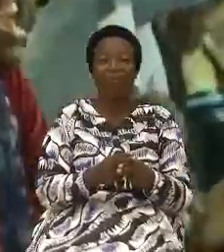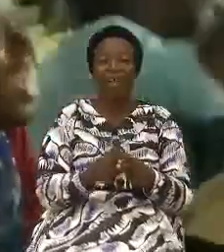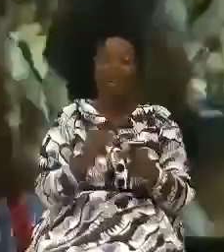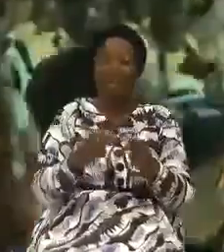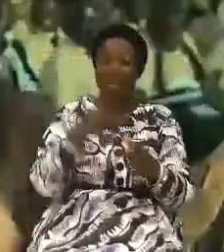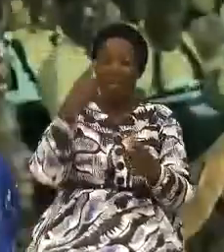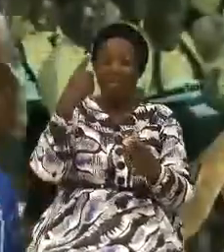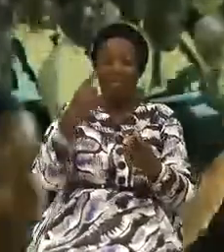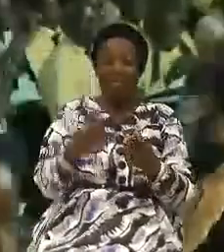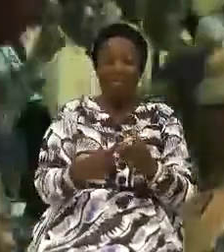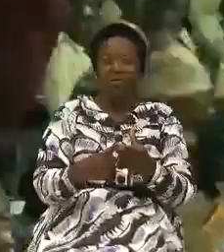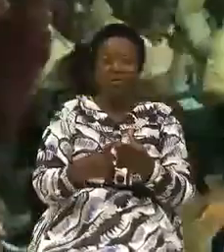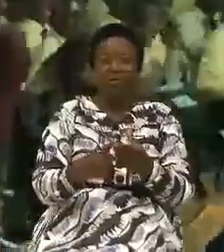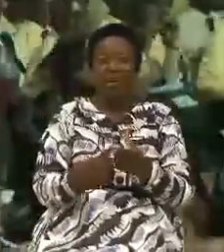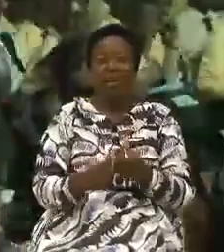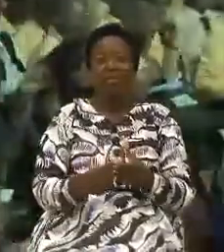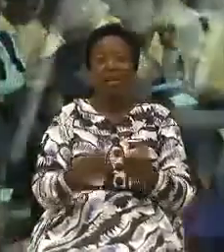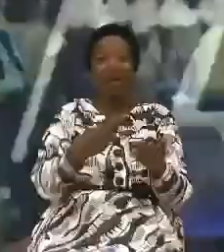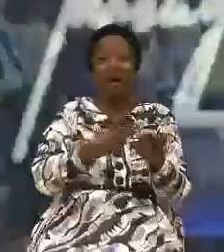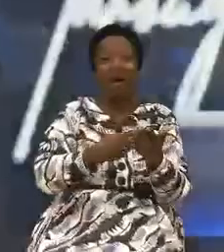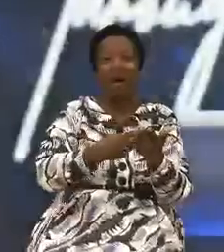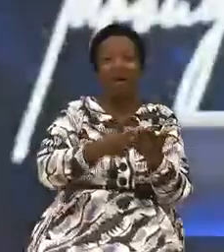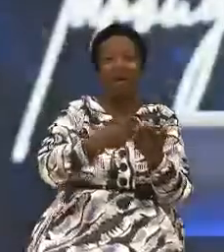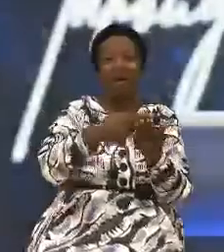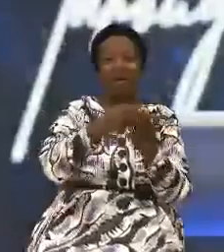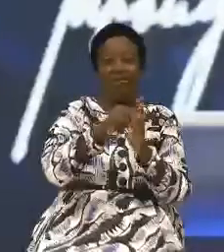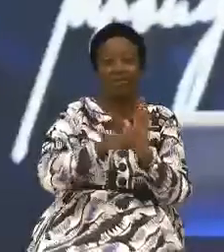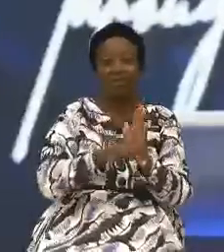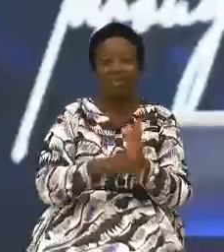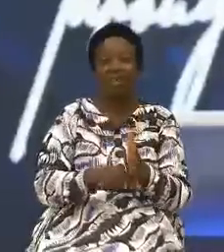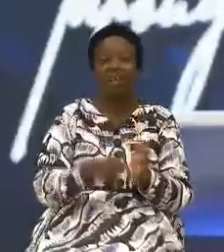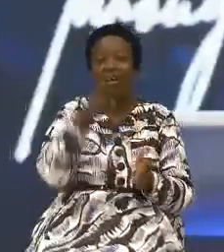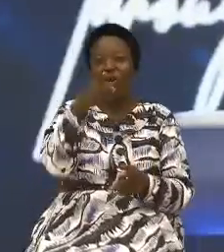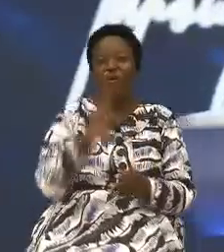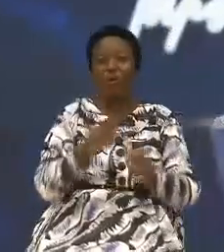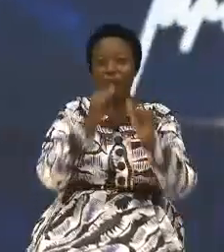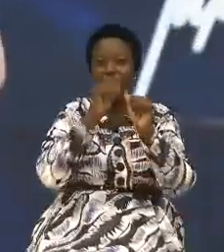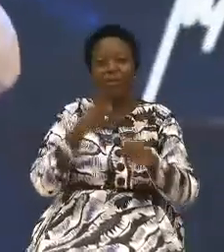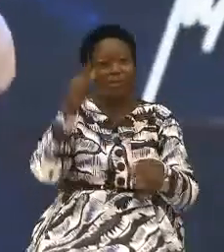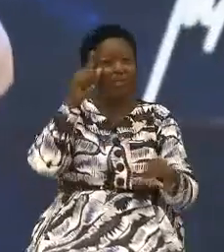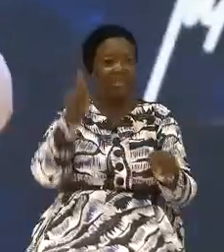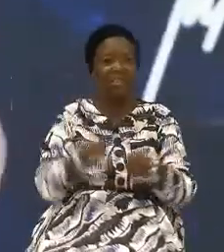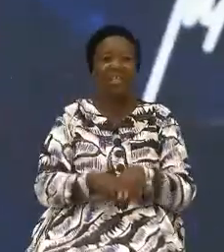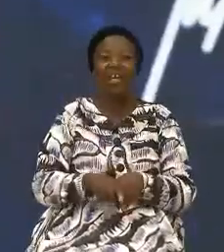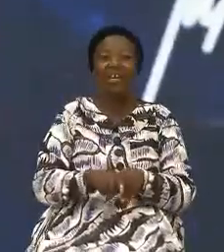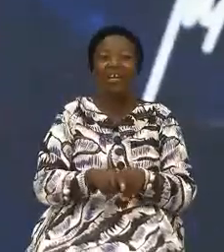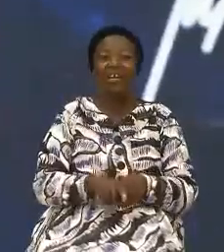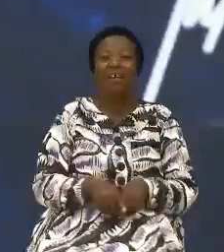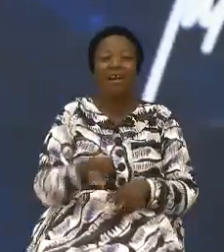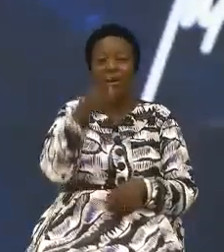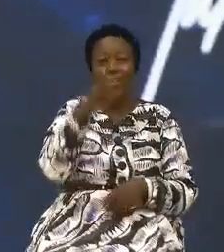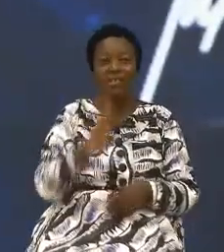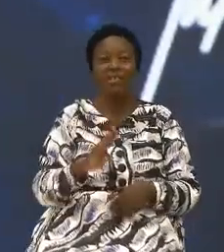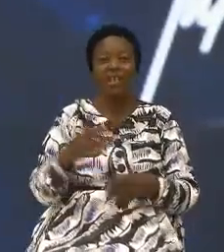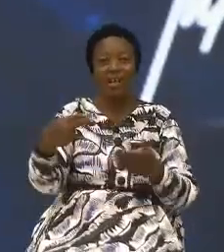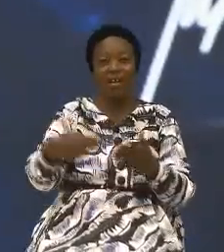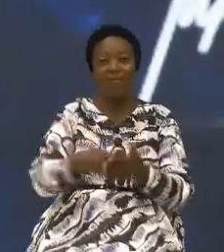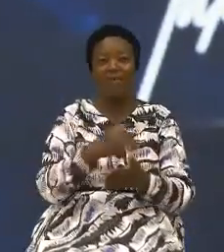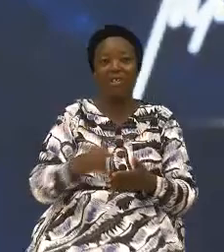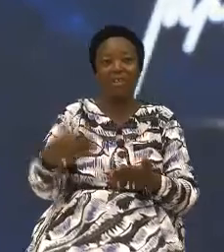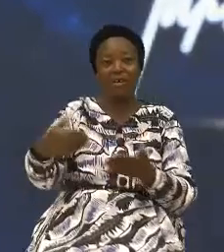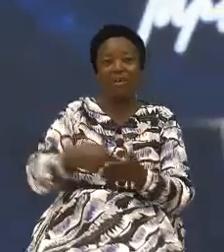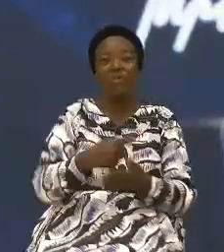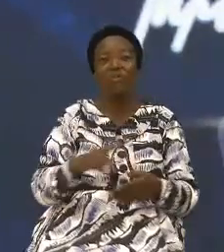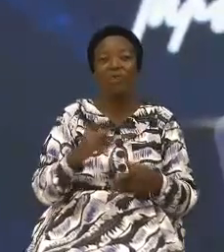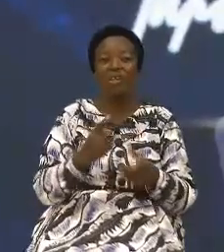Then righteousness. God bless you, sister. Righteousness, refreshing, renewal is coming